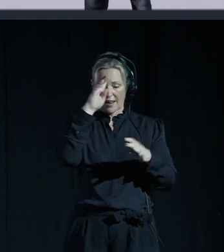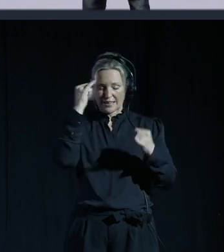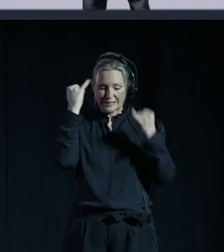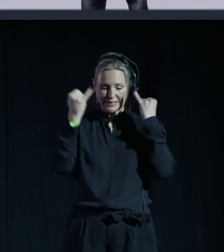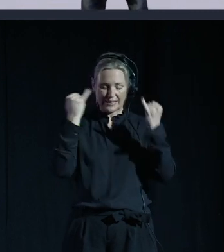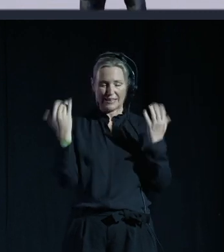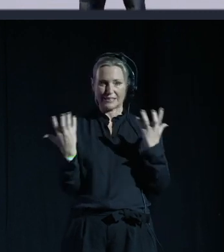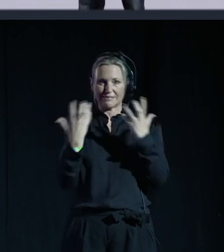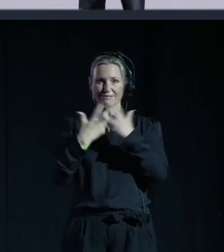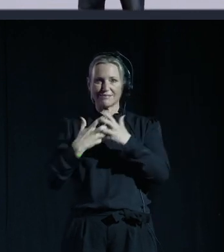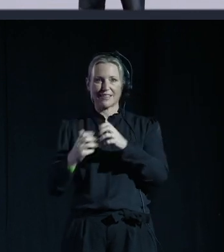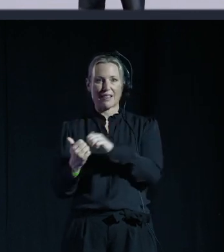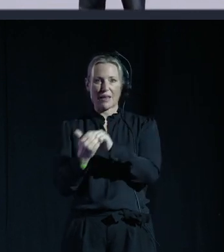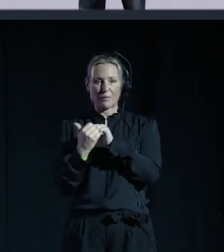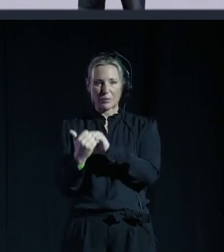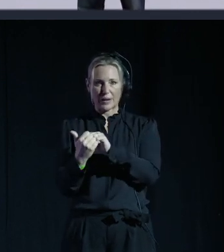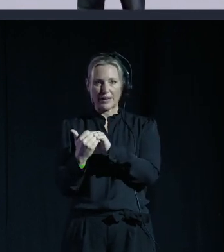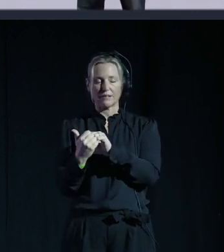challenges.